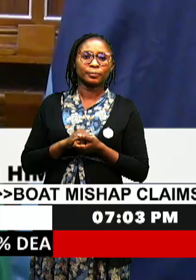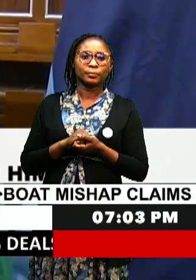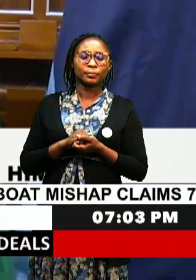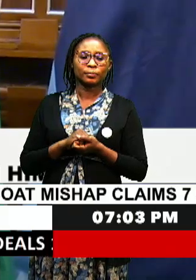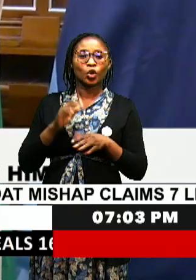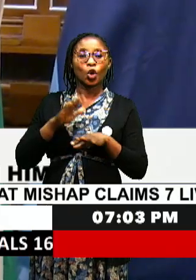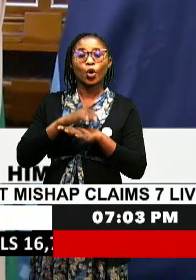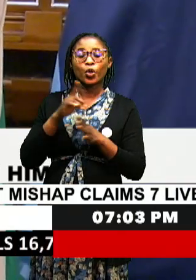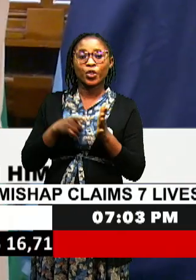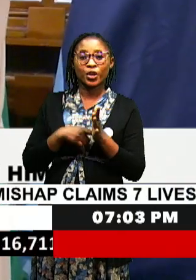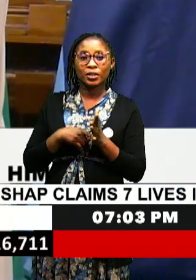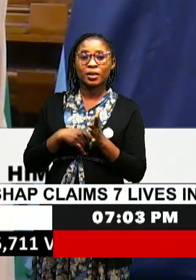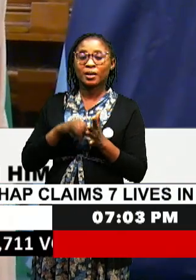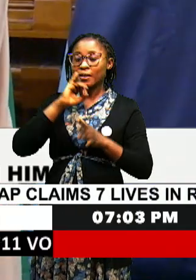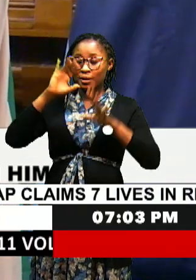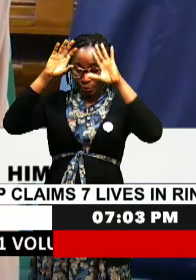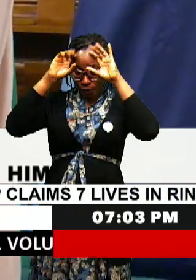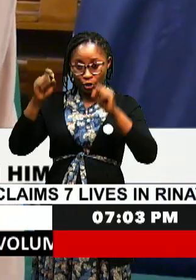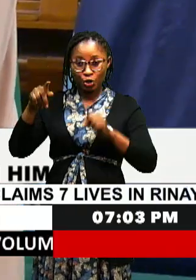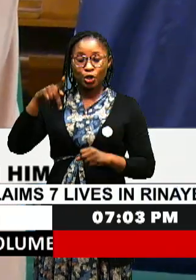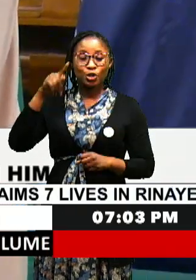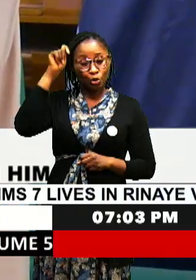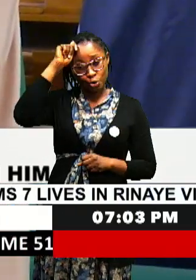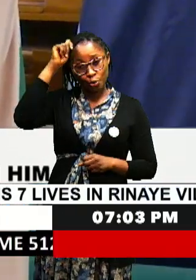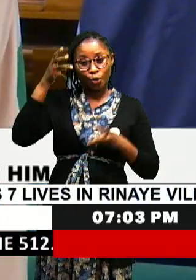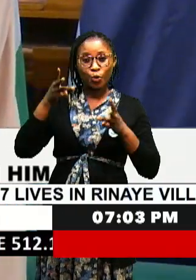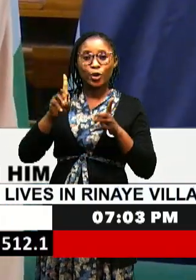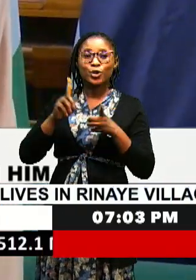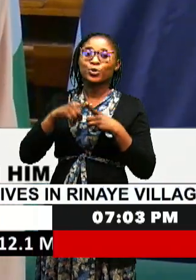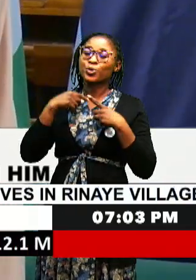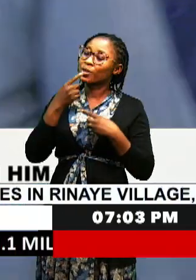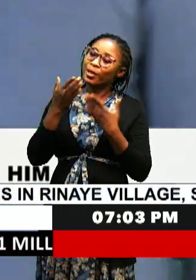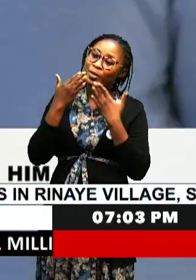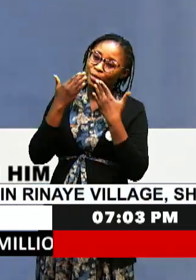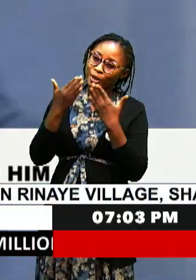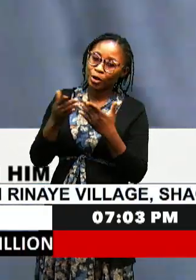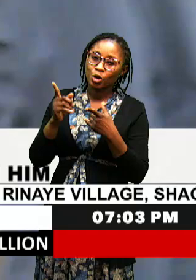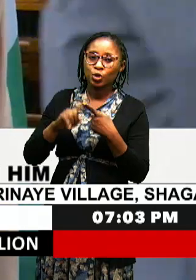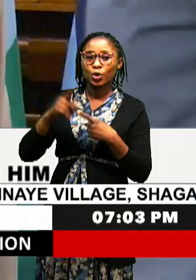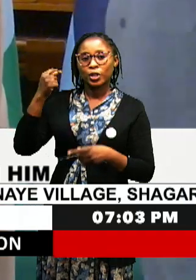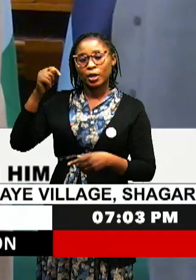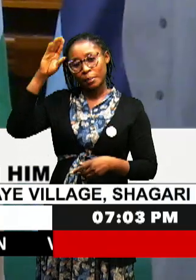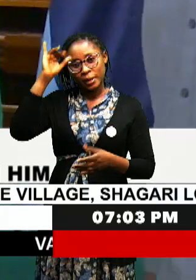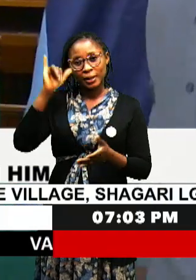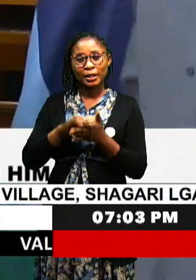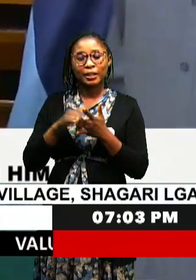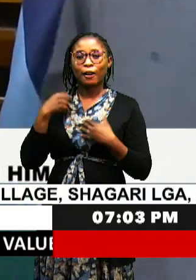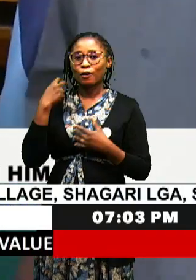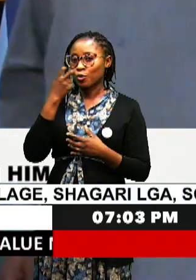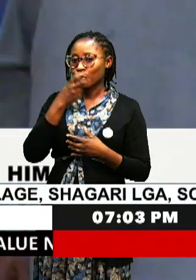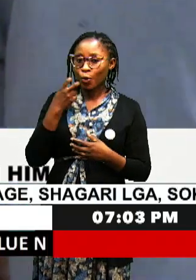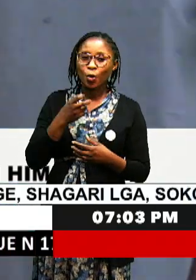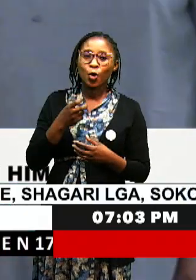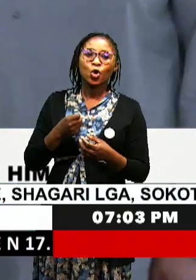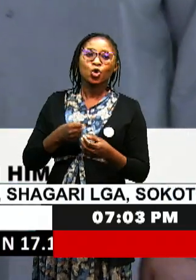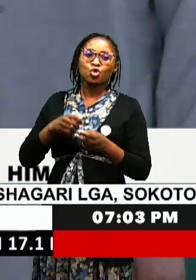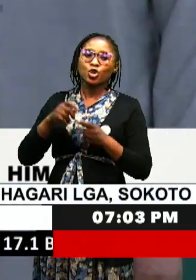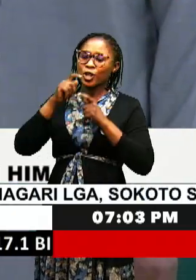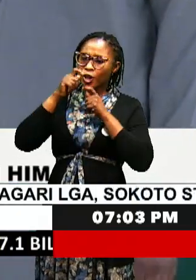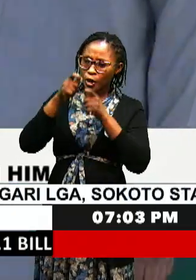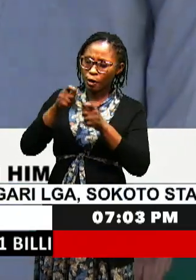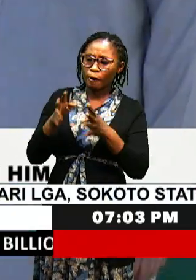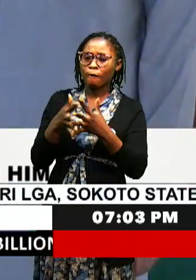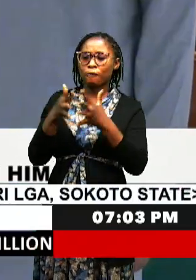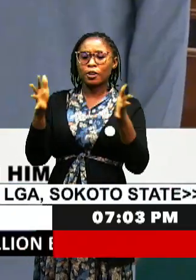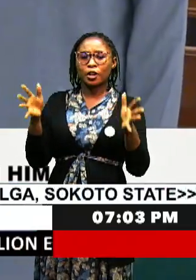And this is President Tinubu's way of saying thank you to the man that has opened his philanthropic gates